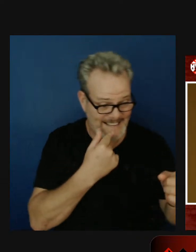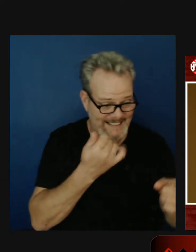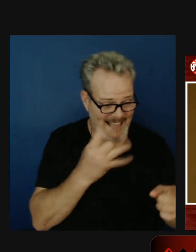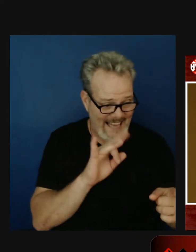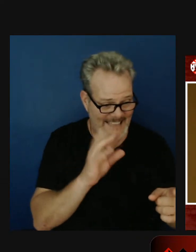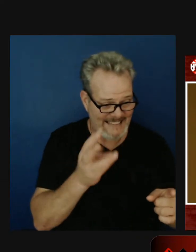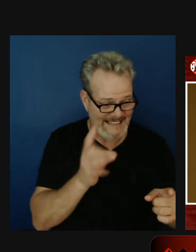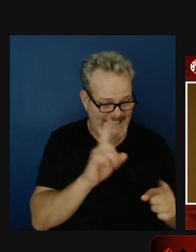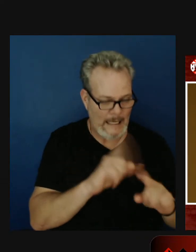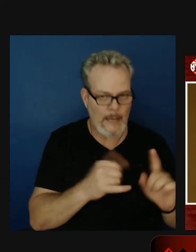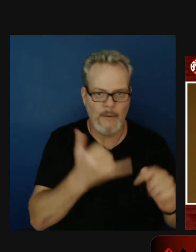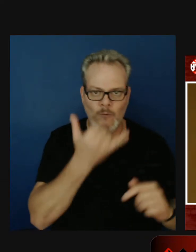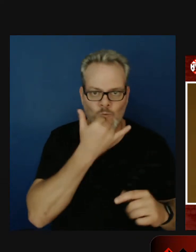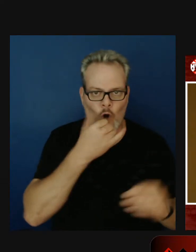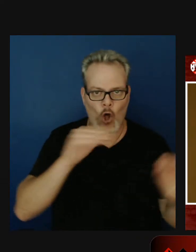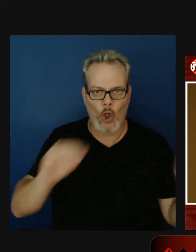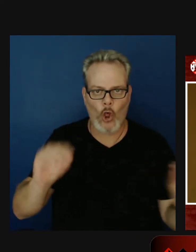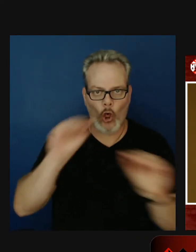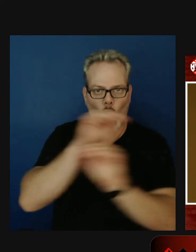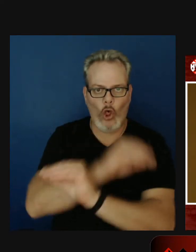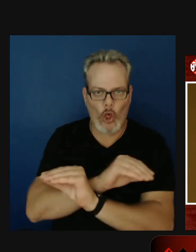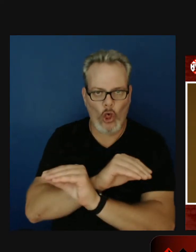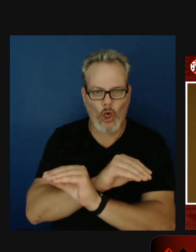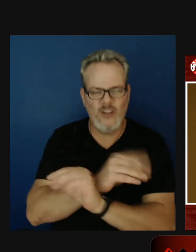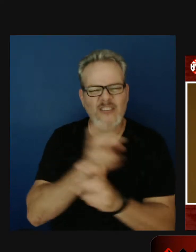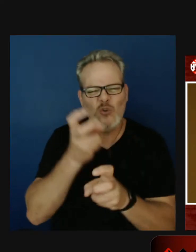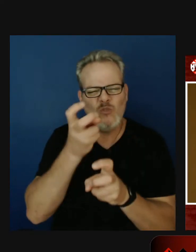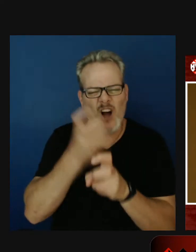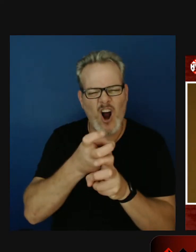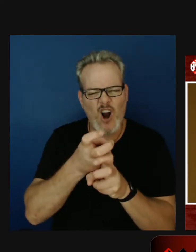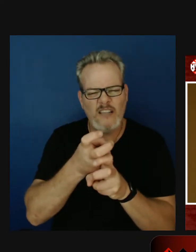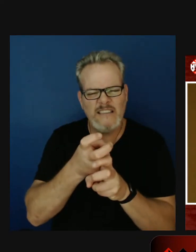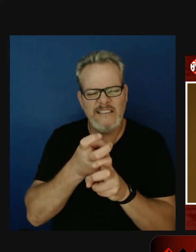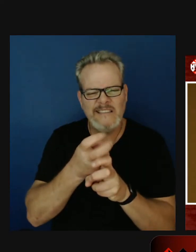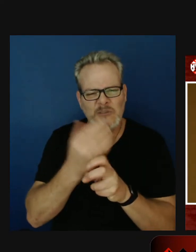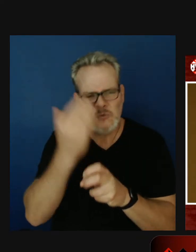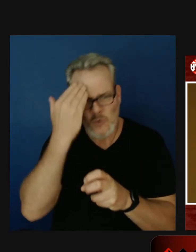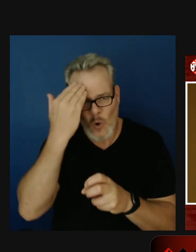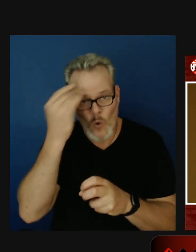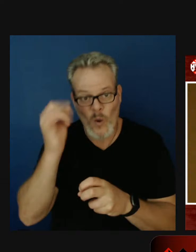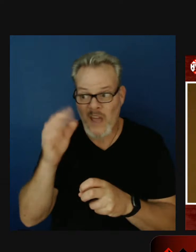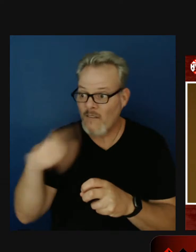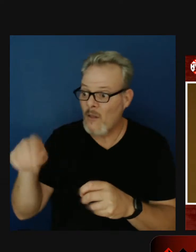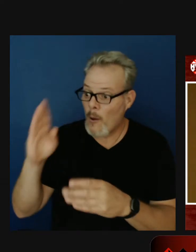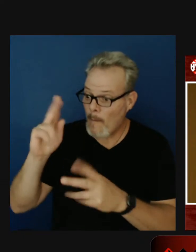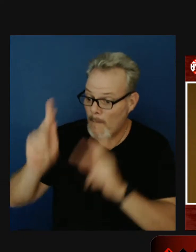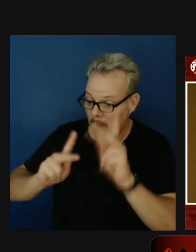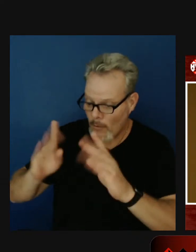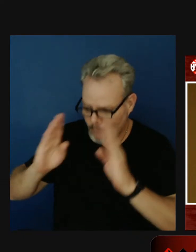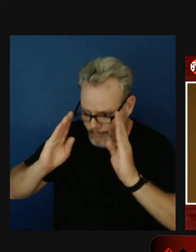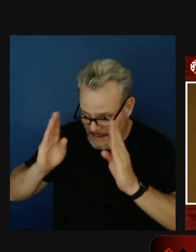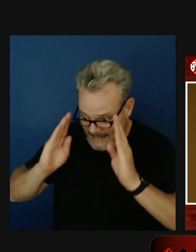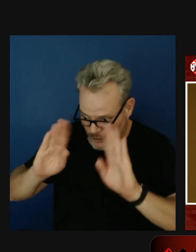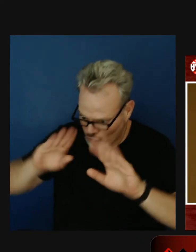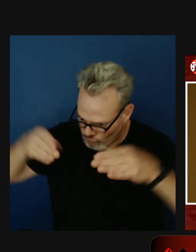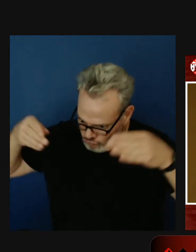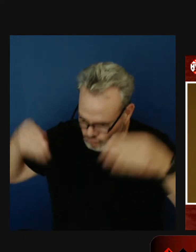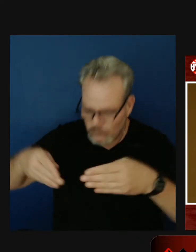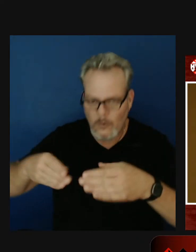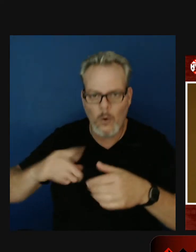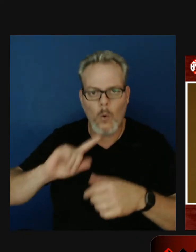actually 1823. So it's tough to say how much attention people paid when putting these maps together, or their goal was